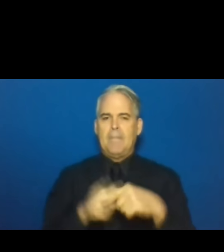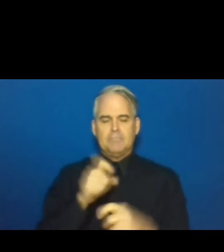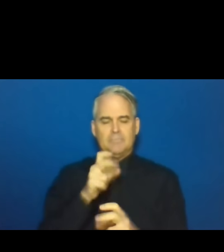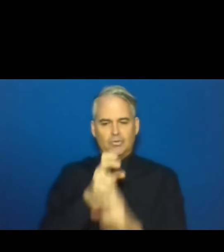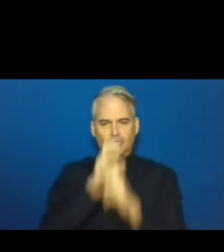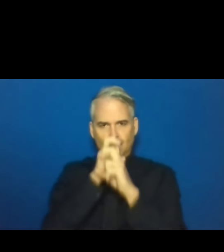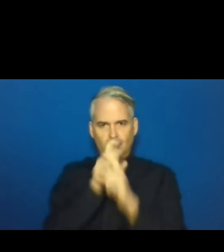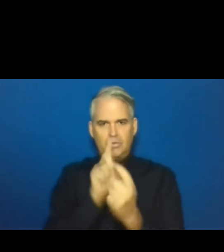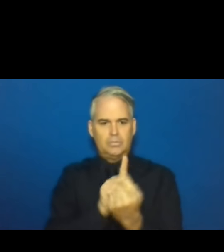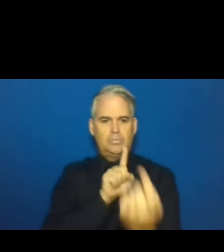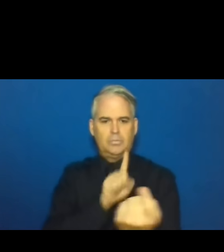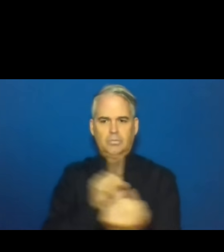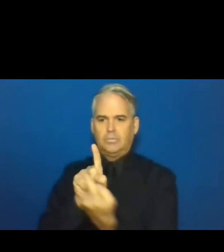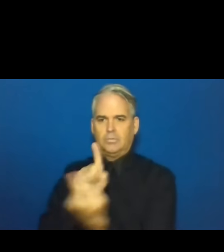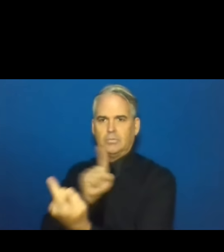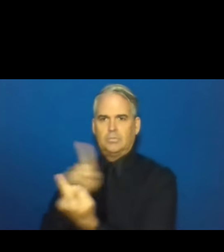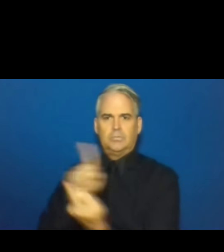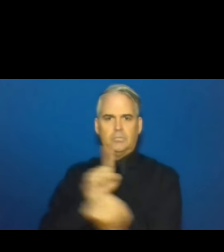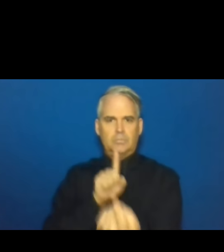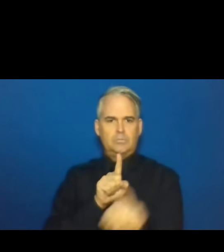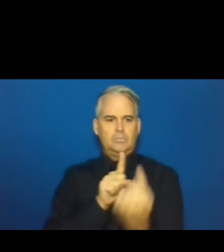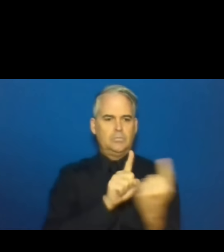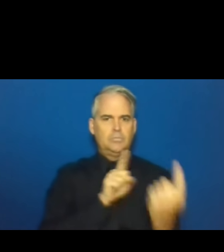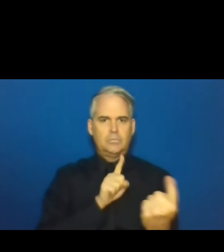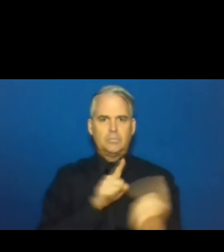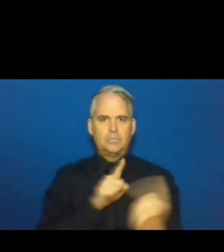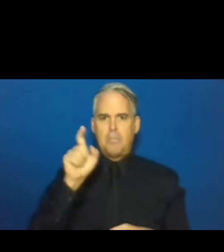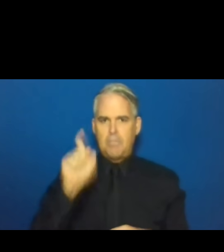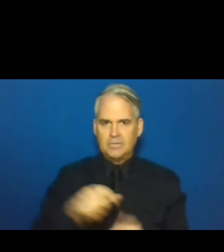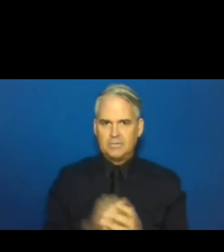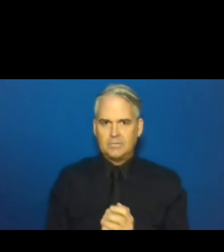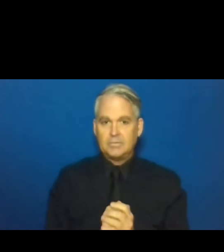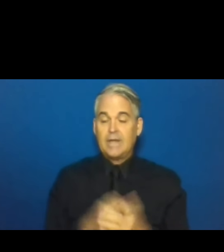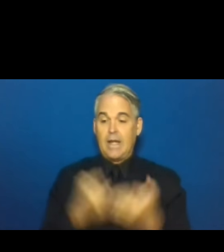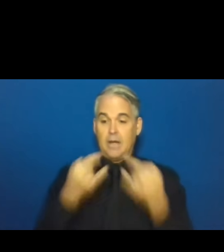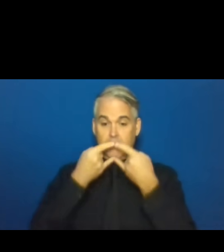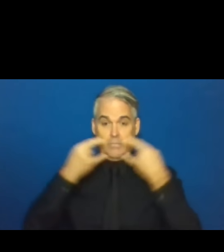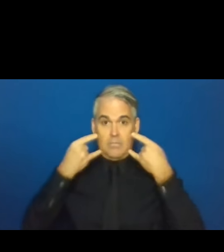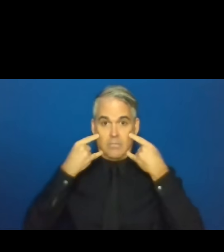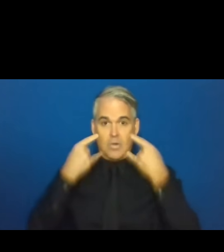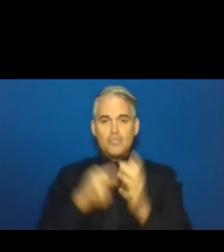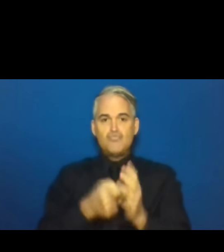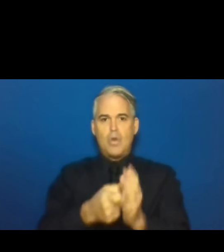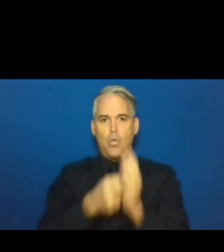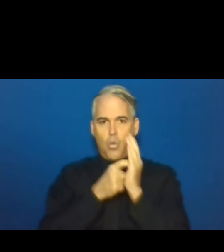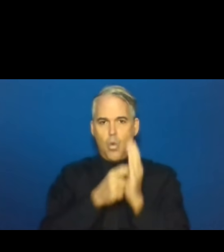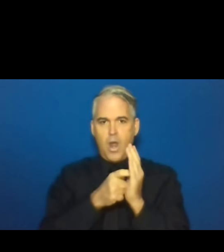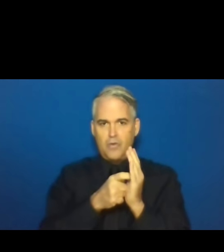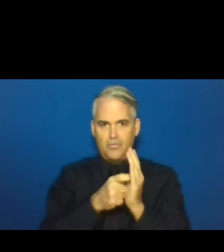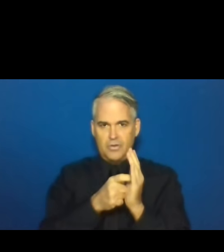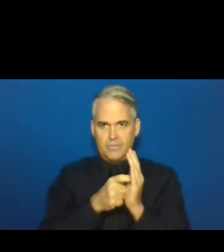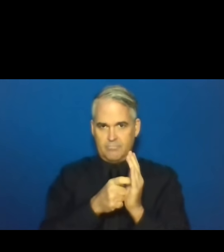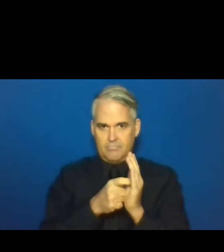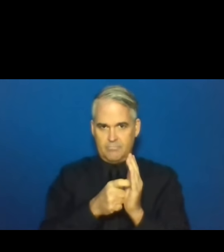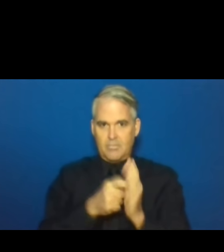requirements. We are strengthening our mask mandate with no exceptions for indoor